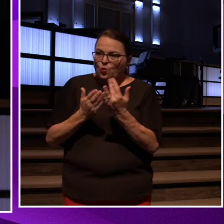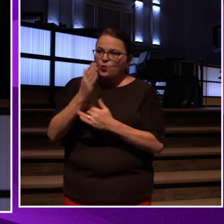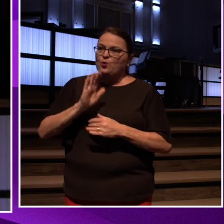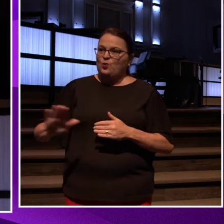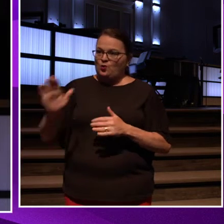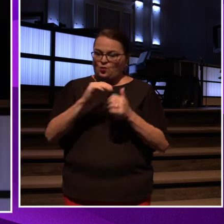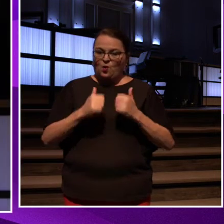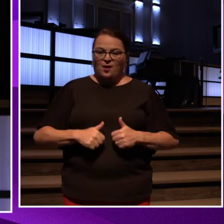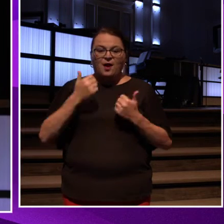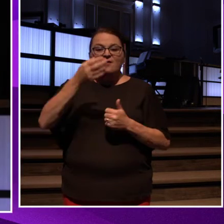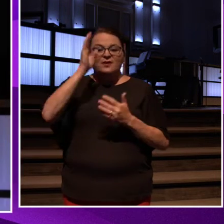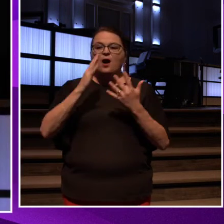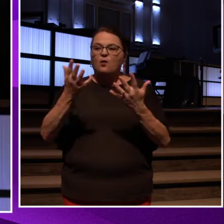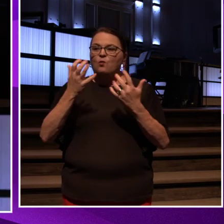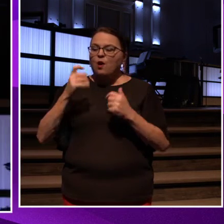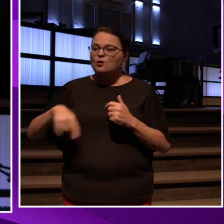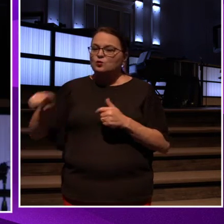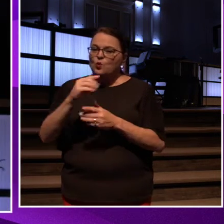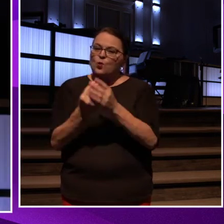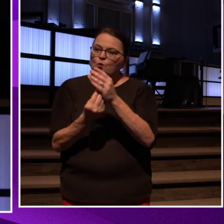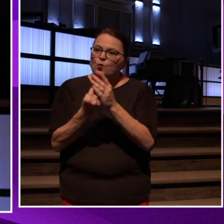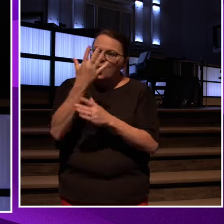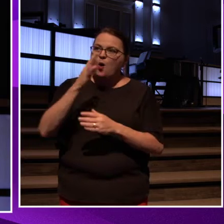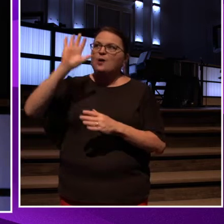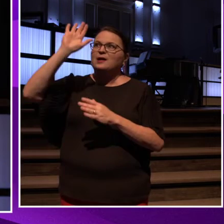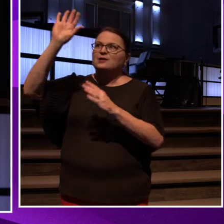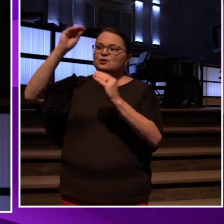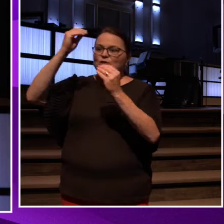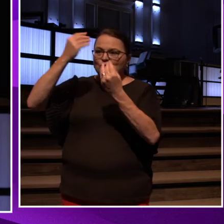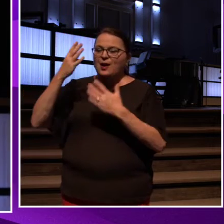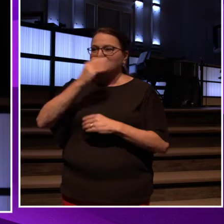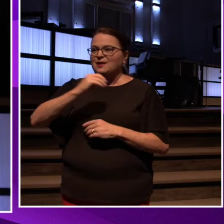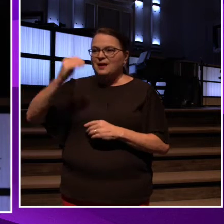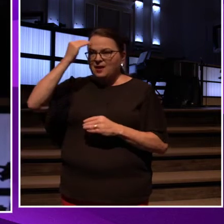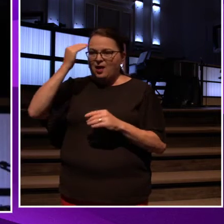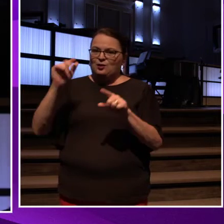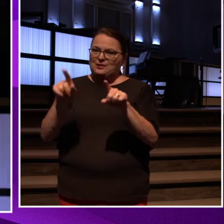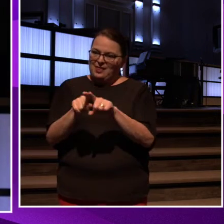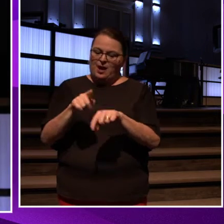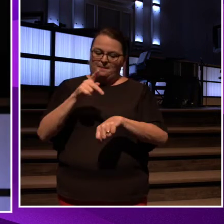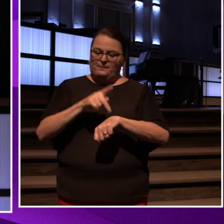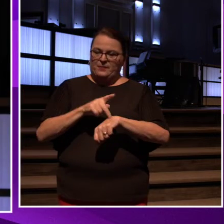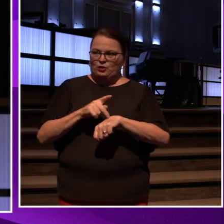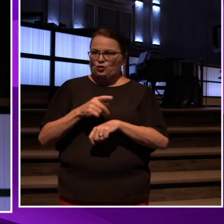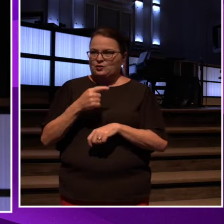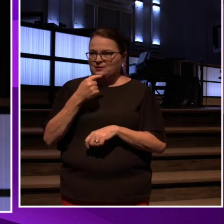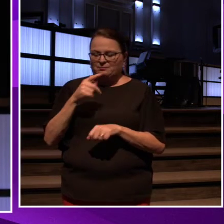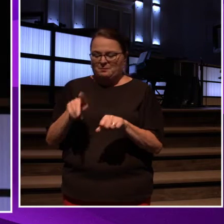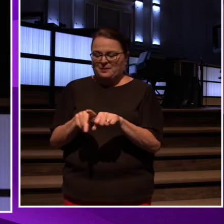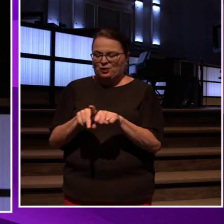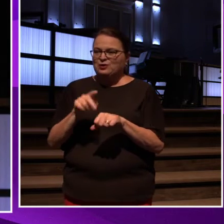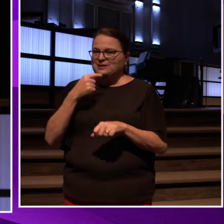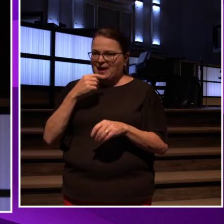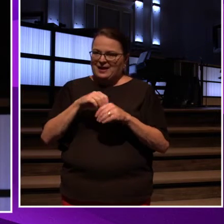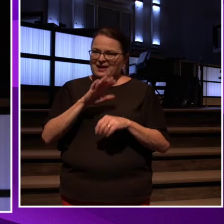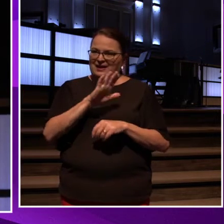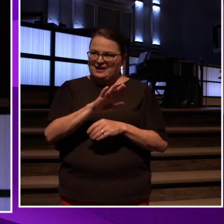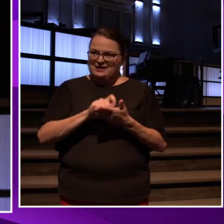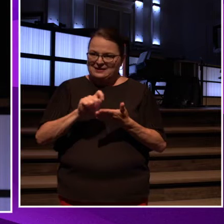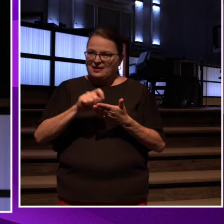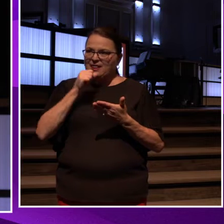And God wants you to grow in God's grace and God's knowledge, the way Peter says in his letter. And so you've got to be open